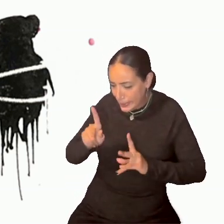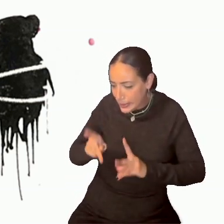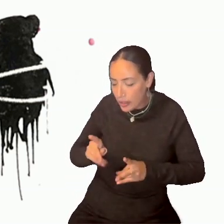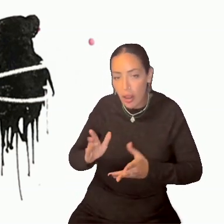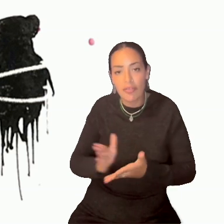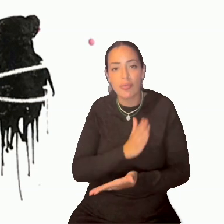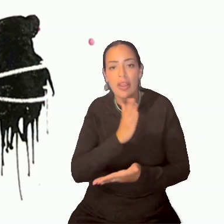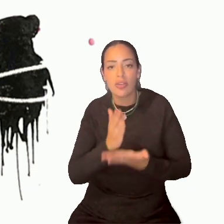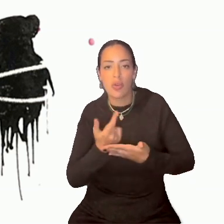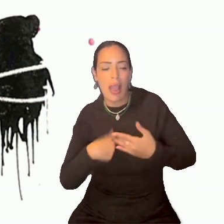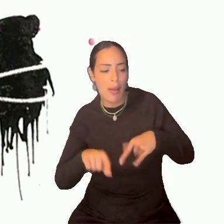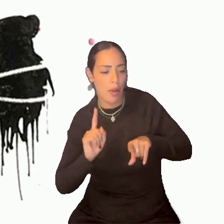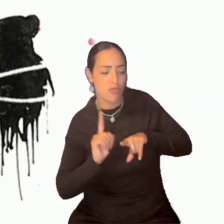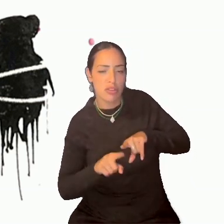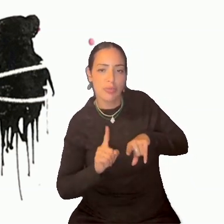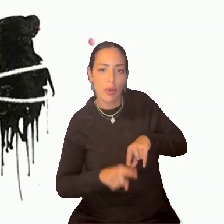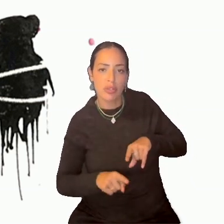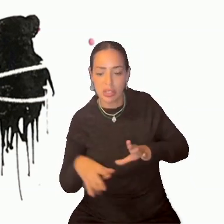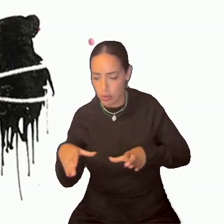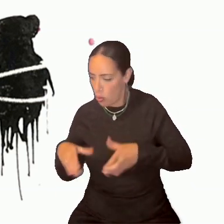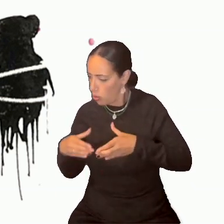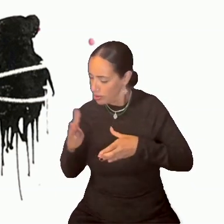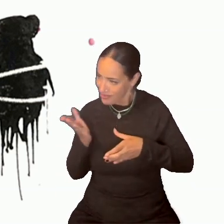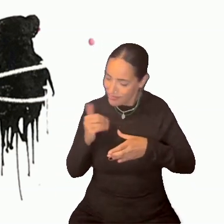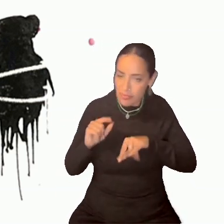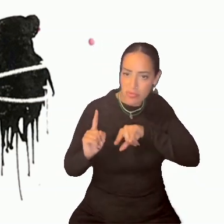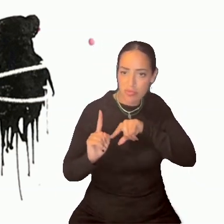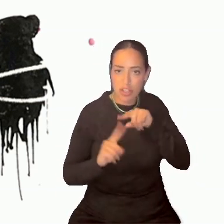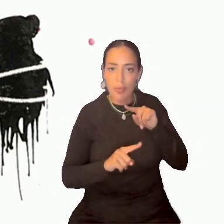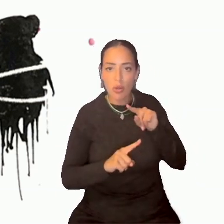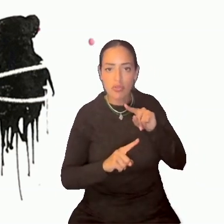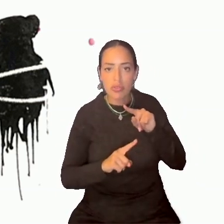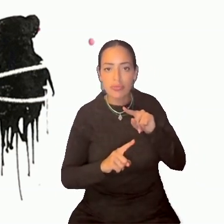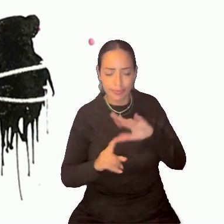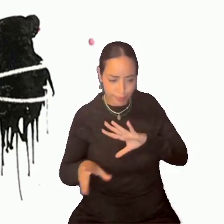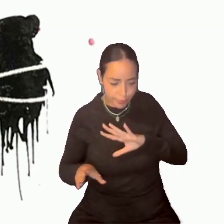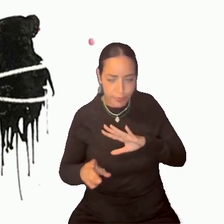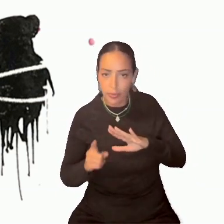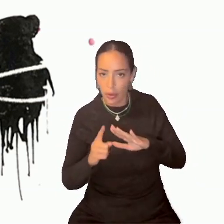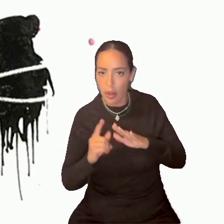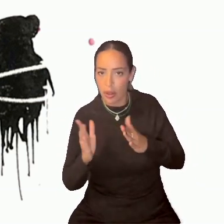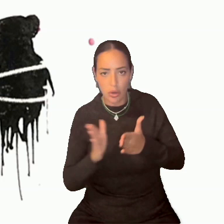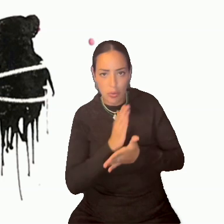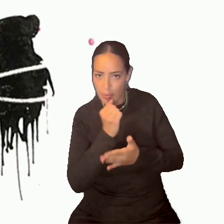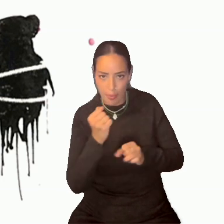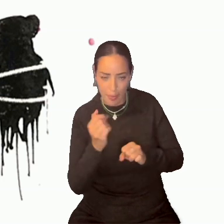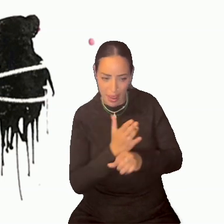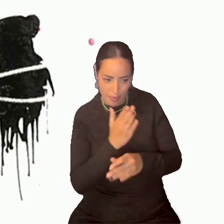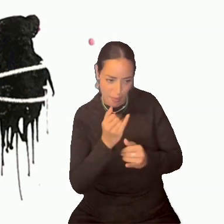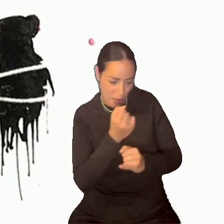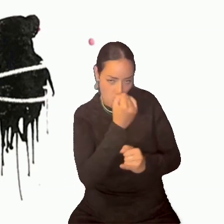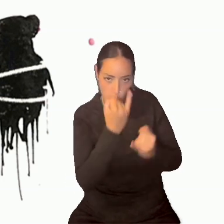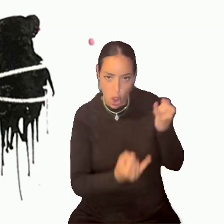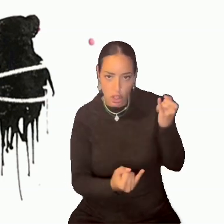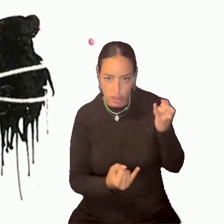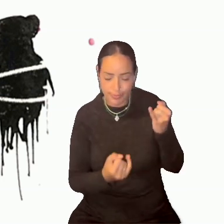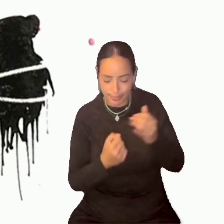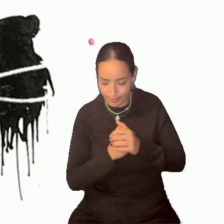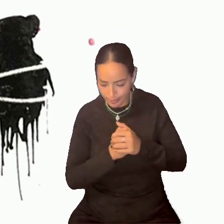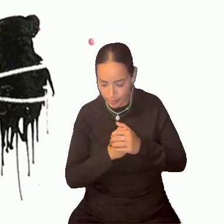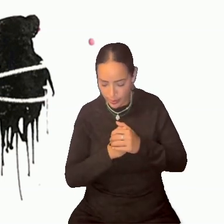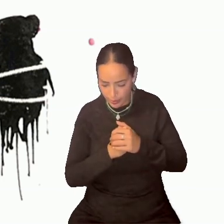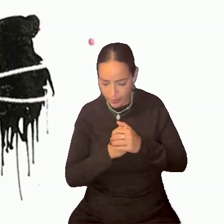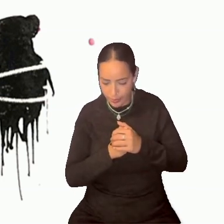our responses and the responses of the organisations which we work with and within do not make it worse, and wherever and